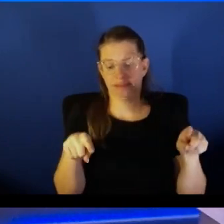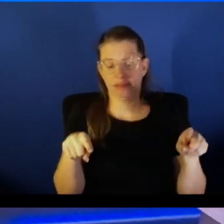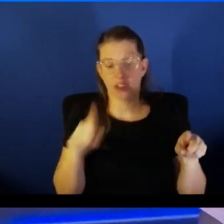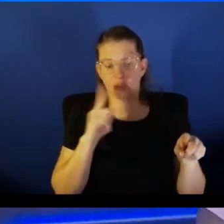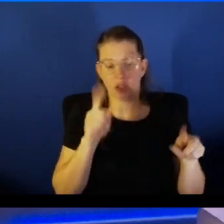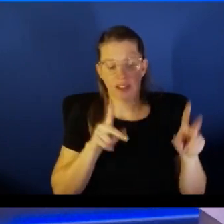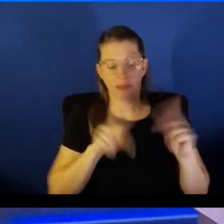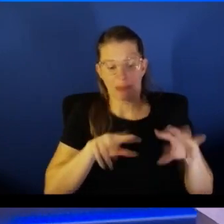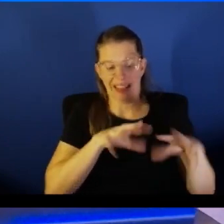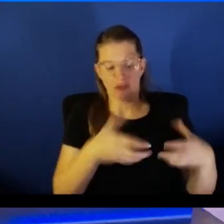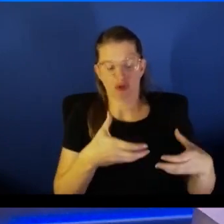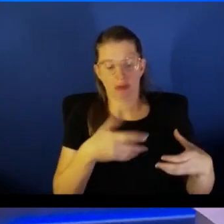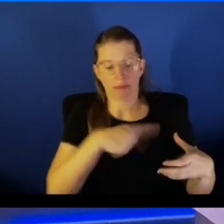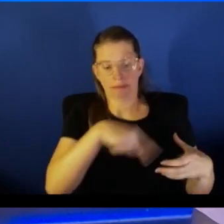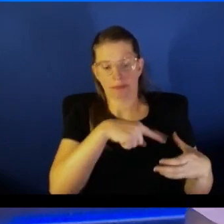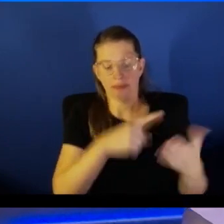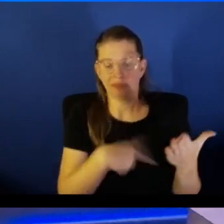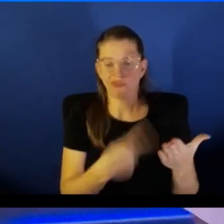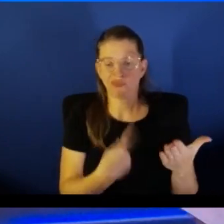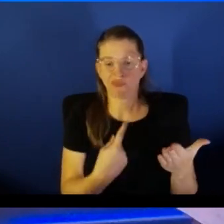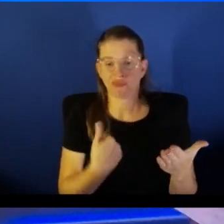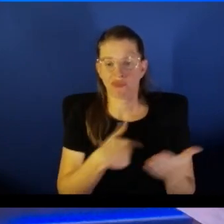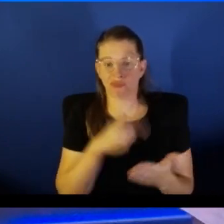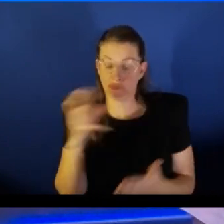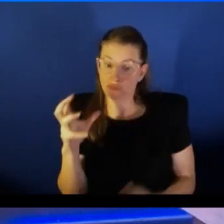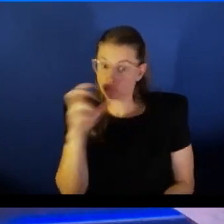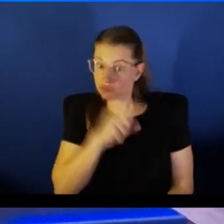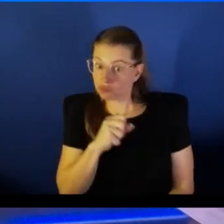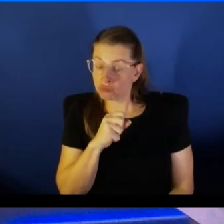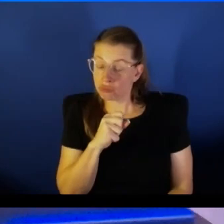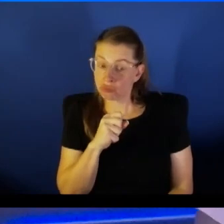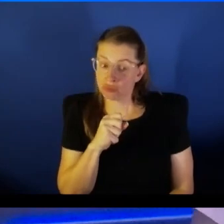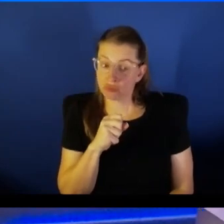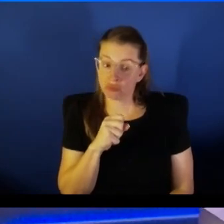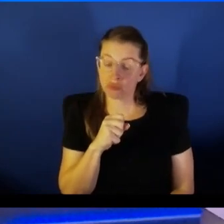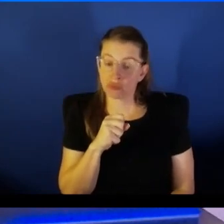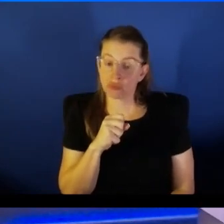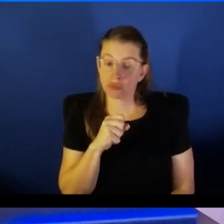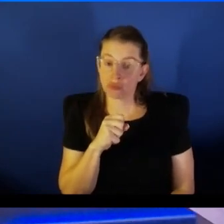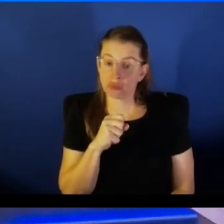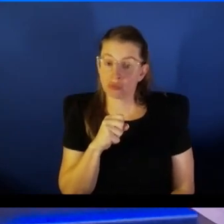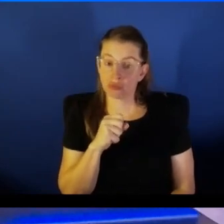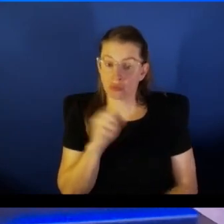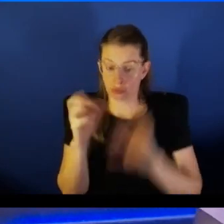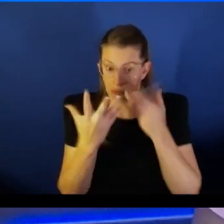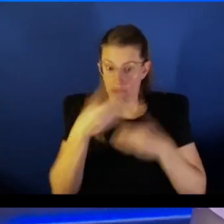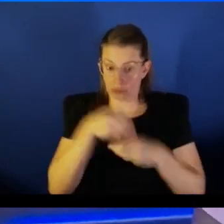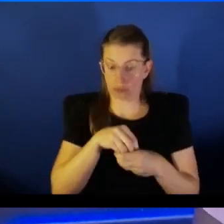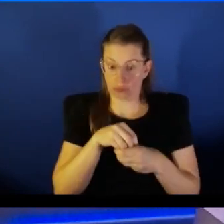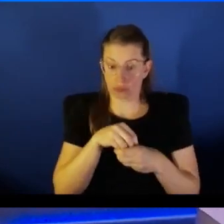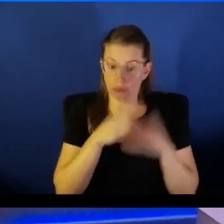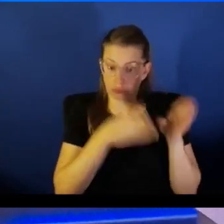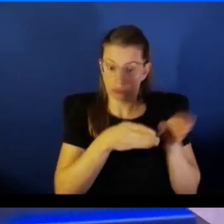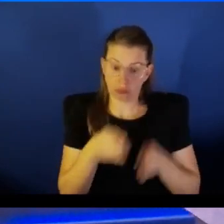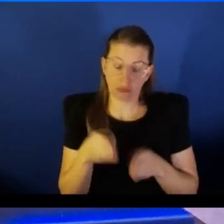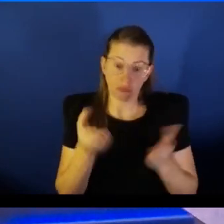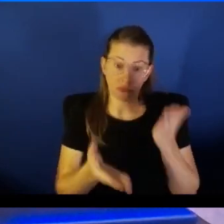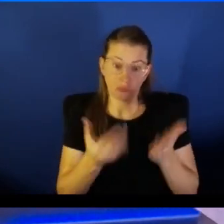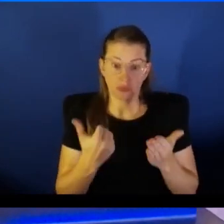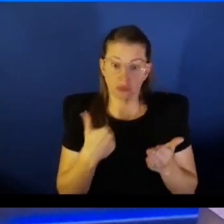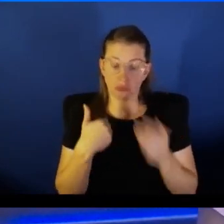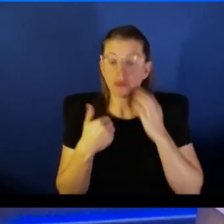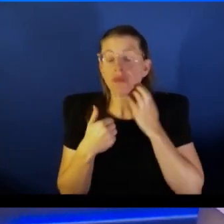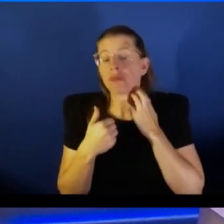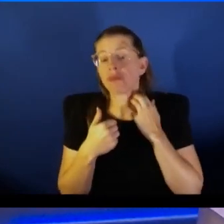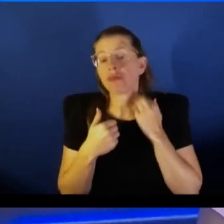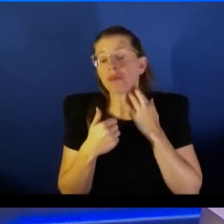is that sometimes we either assume that autistic individuals may have some